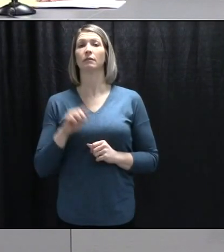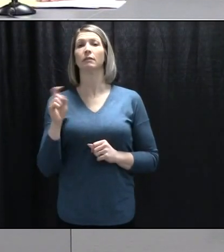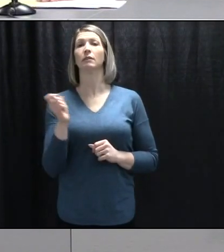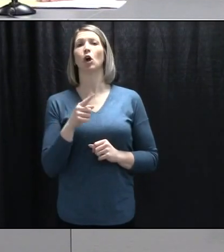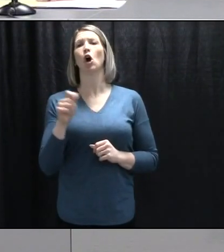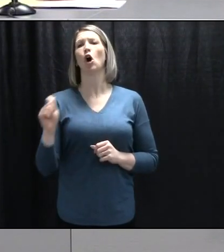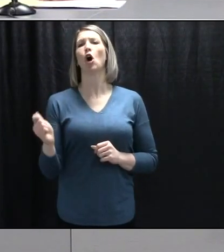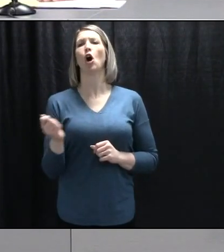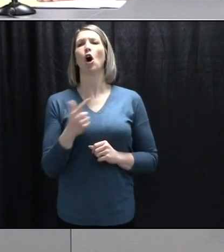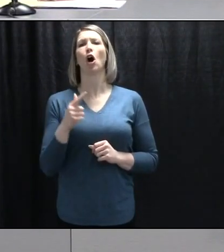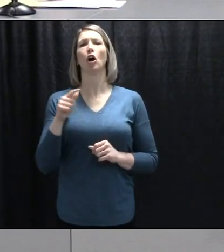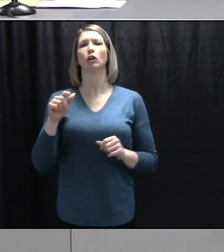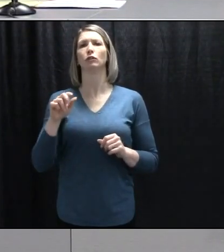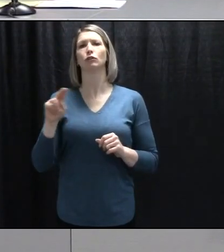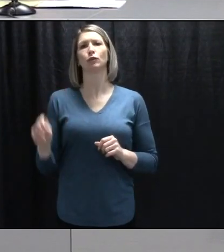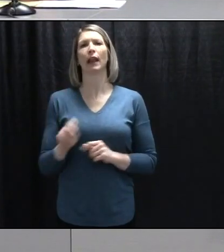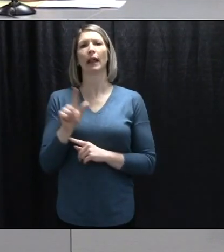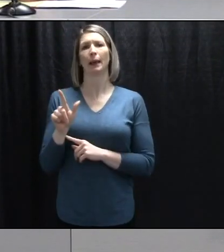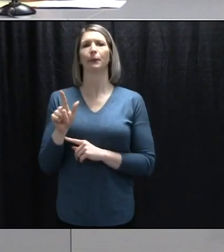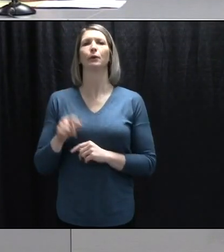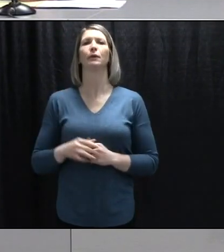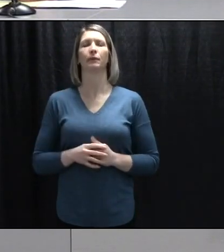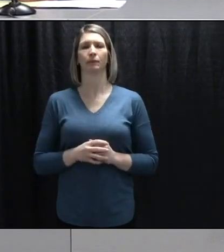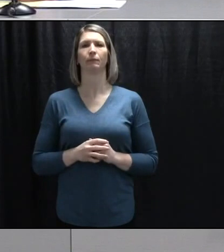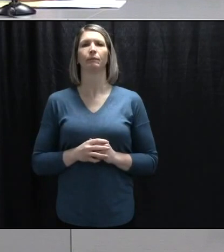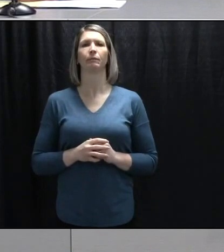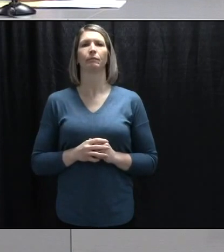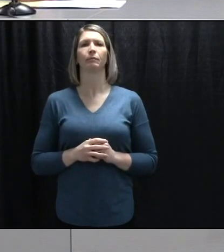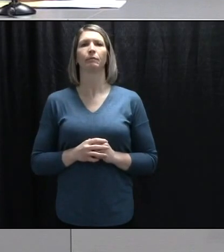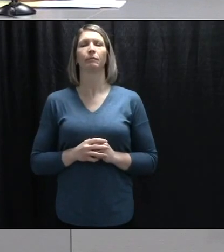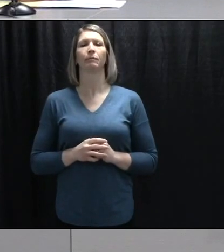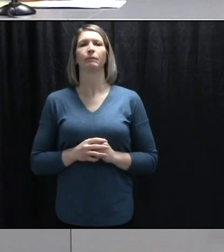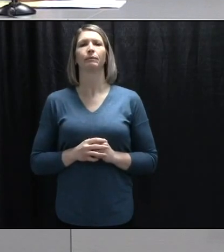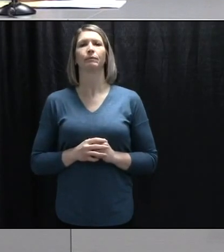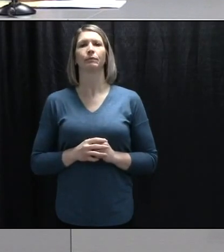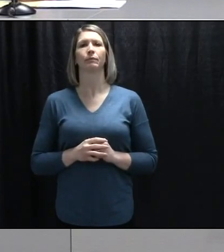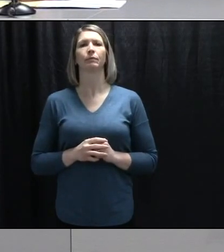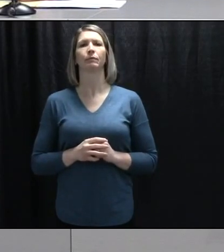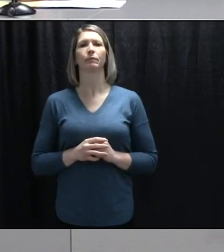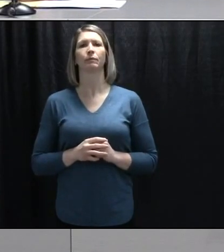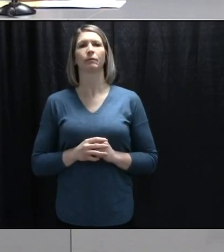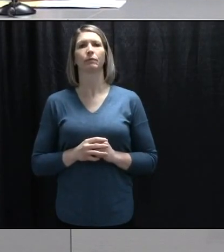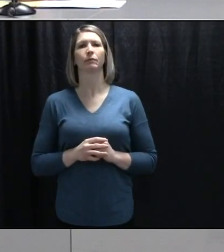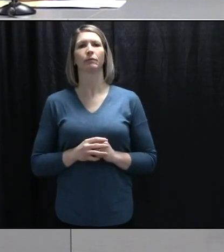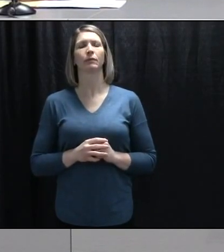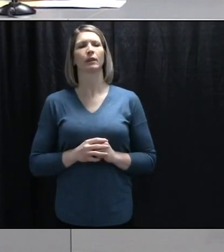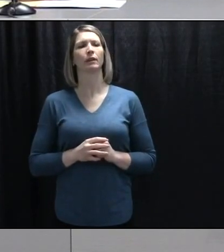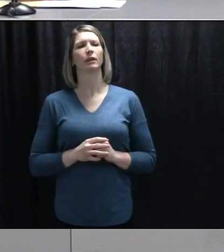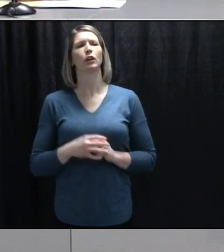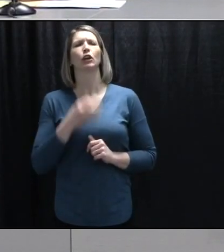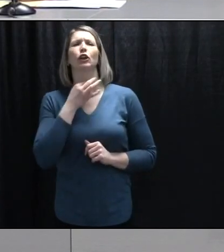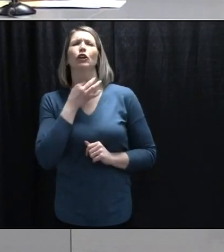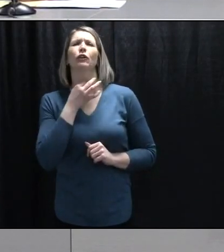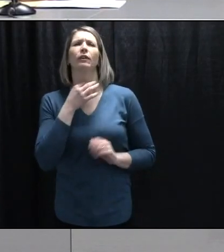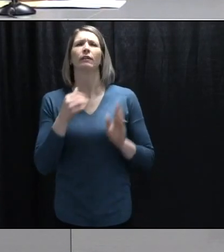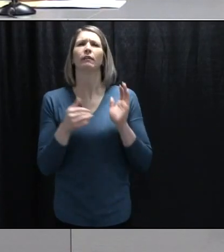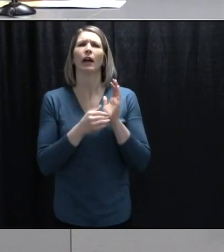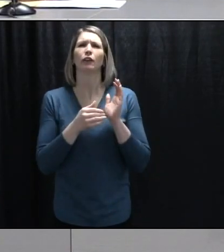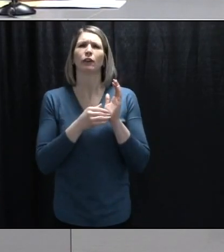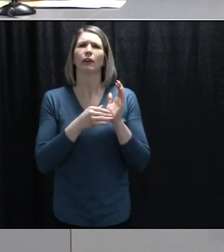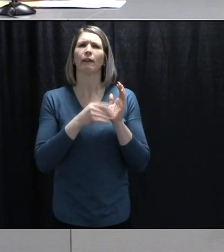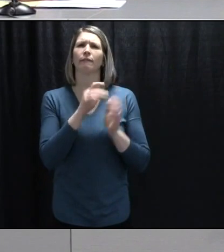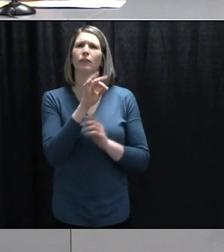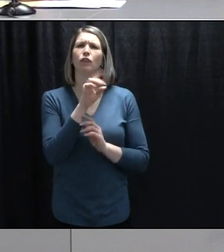Hello? Hello. Hi, Dr. Fitzgerald. I was wondering, have there been any more cases linked to community